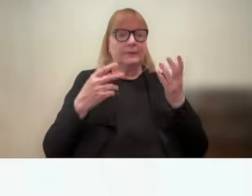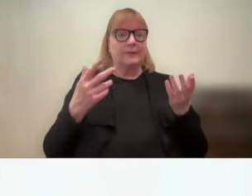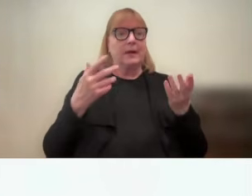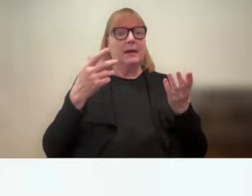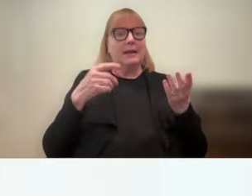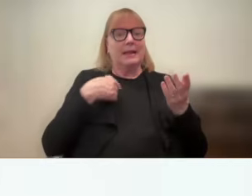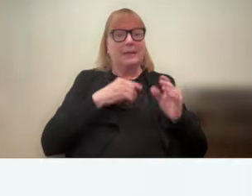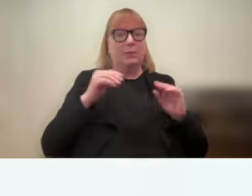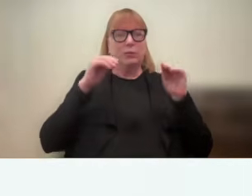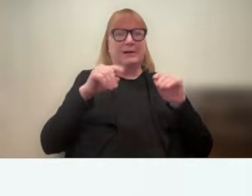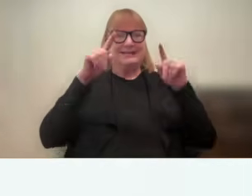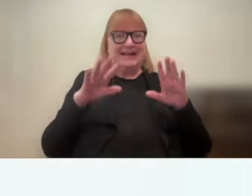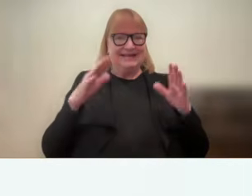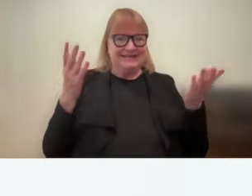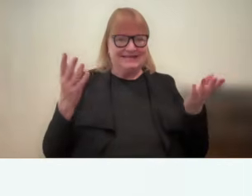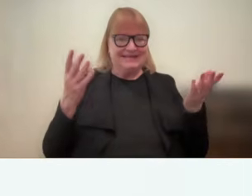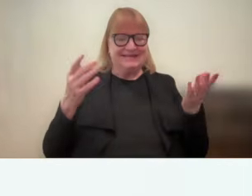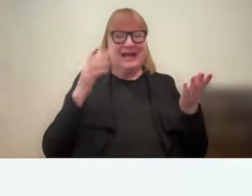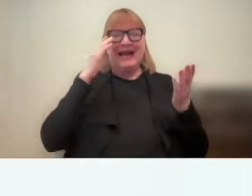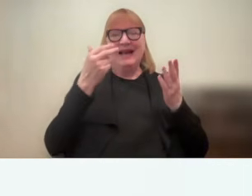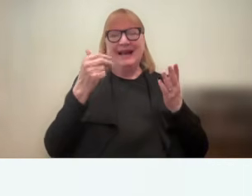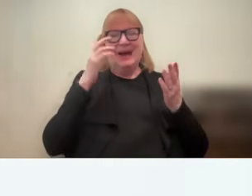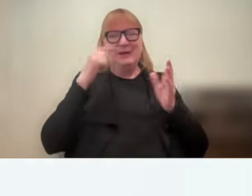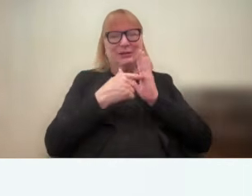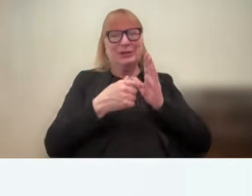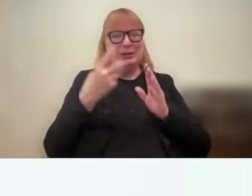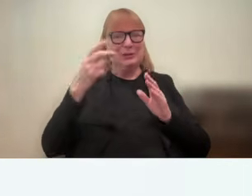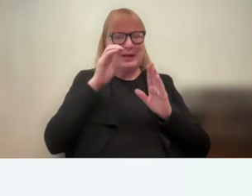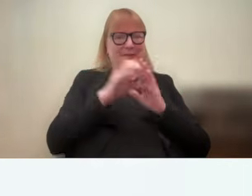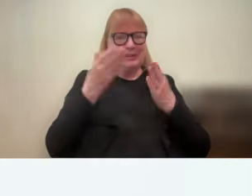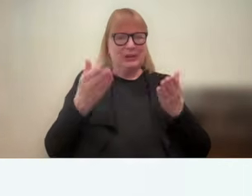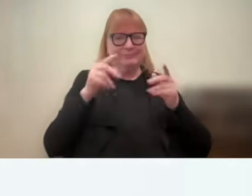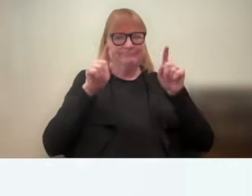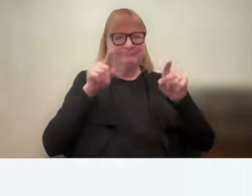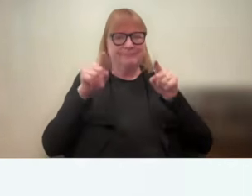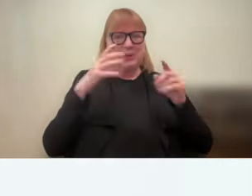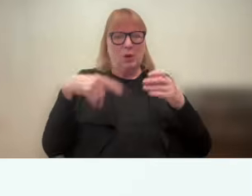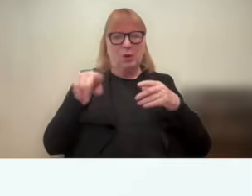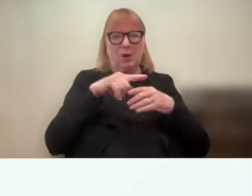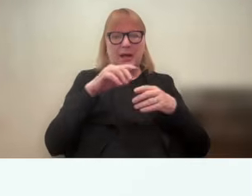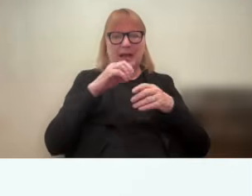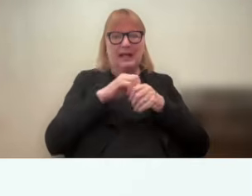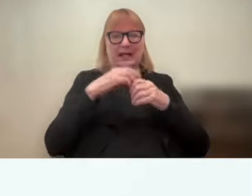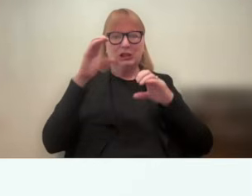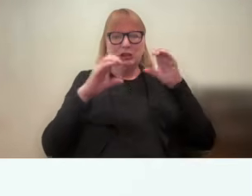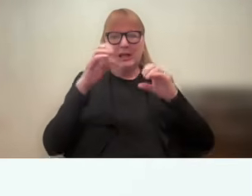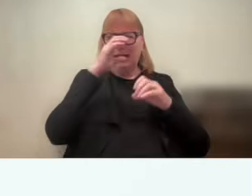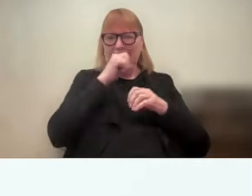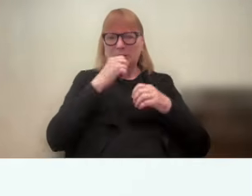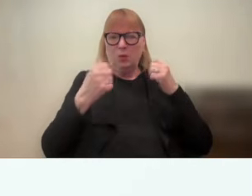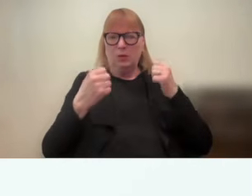So let's put this to the test. I'm going to show you, I have two images here, and I want you all in the chat to